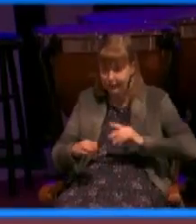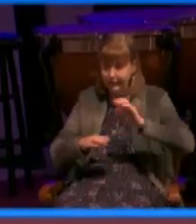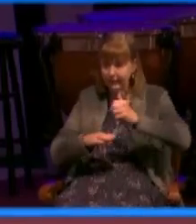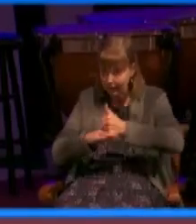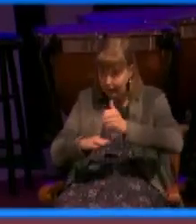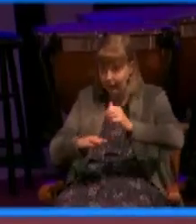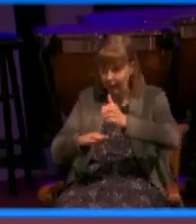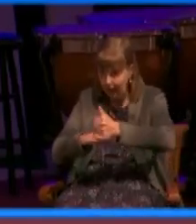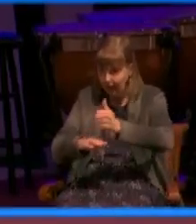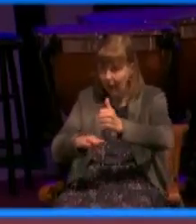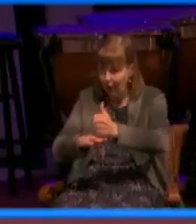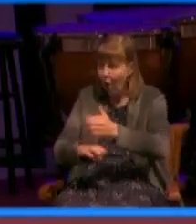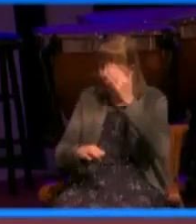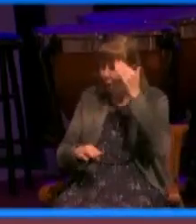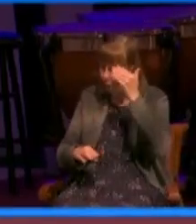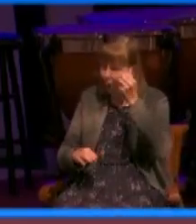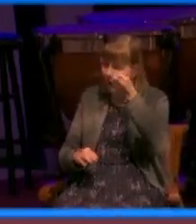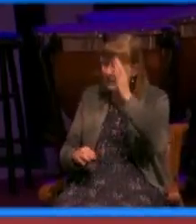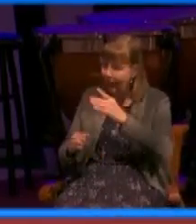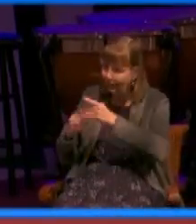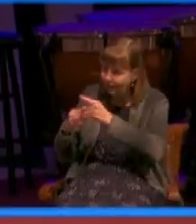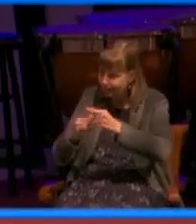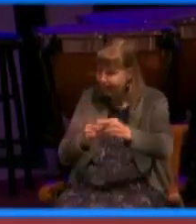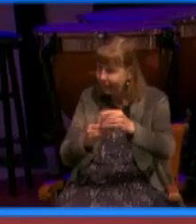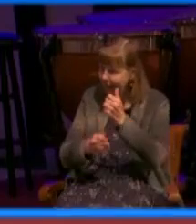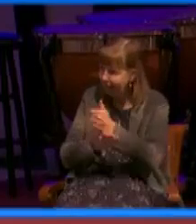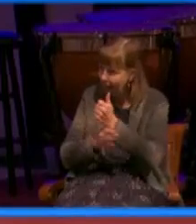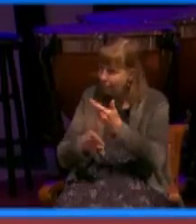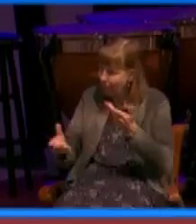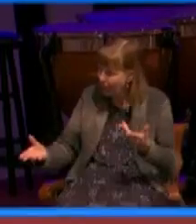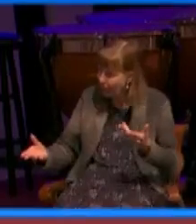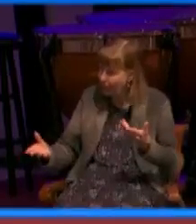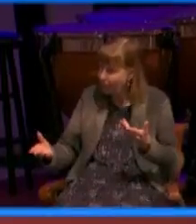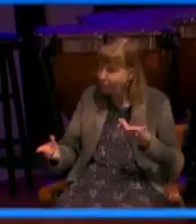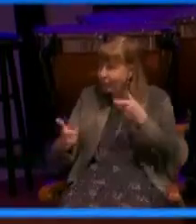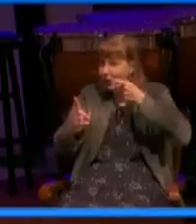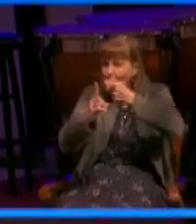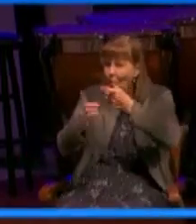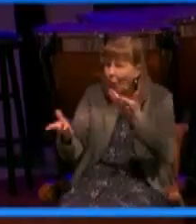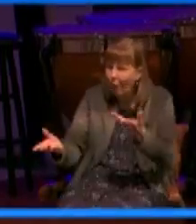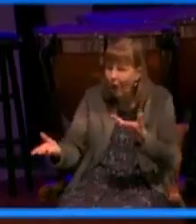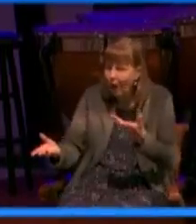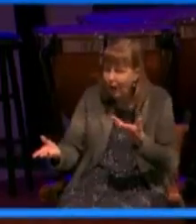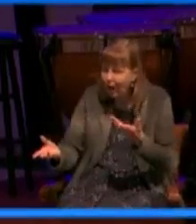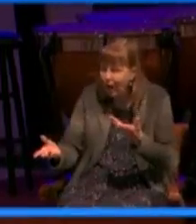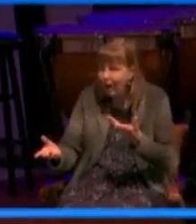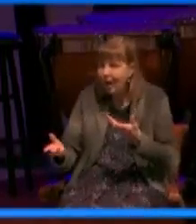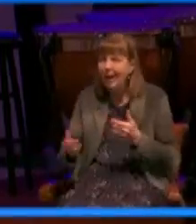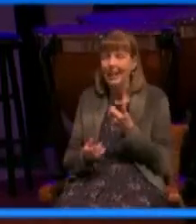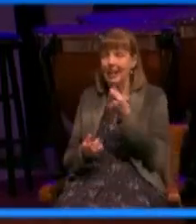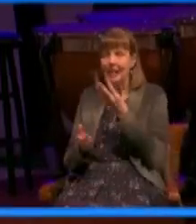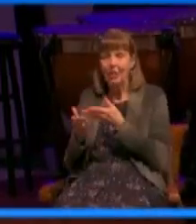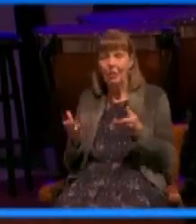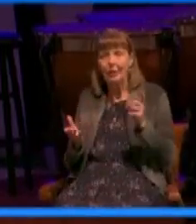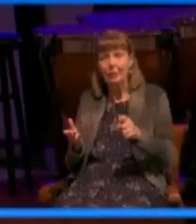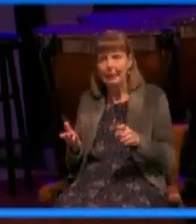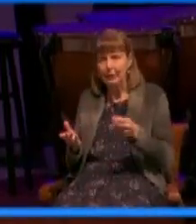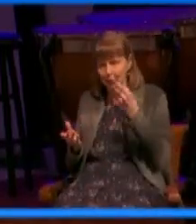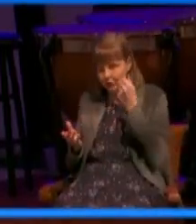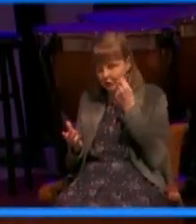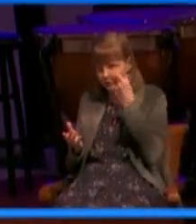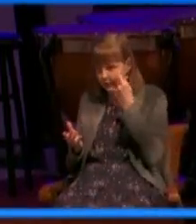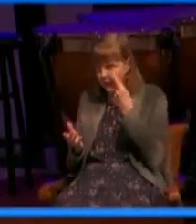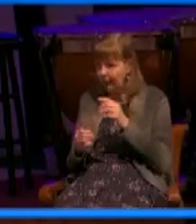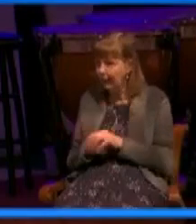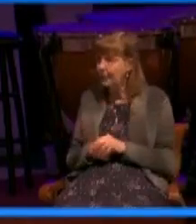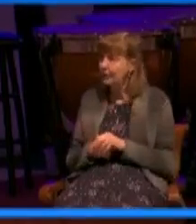he leading Abraham this way? What is his goal here? Well, there's several things that we need to see. So if you will, just look with me at